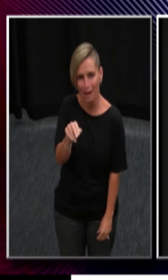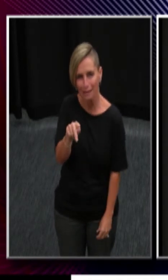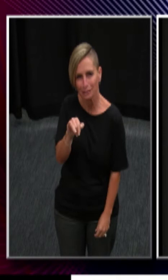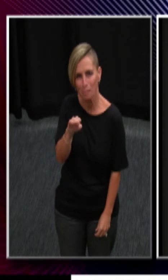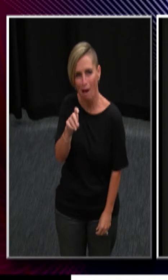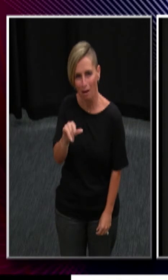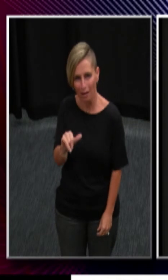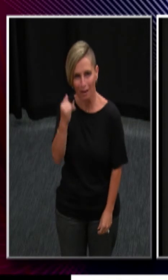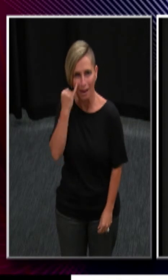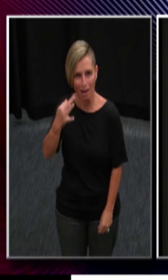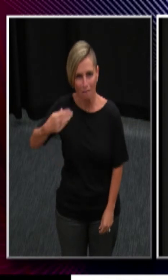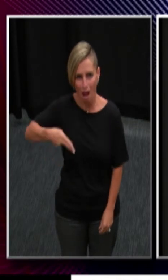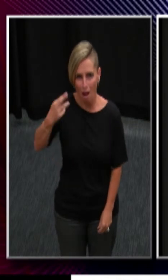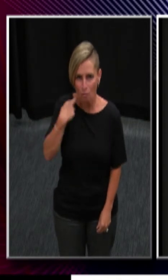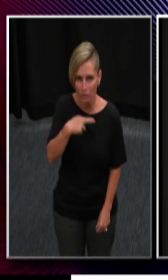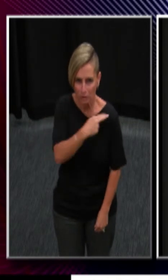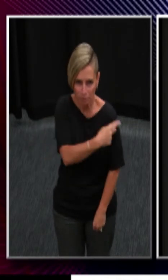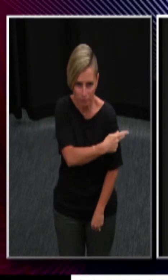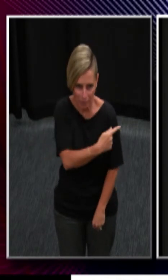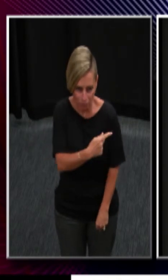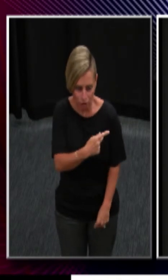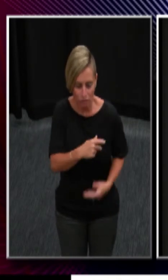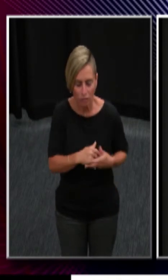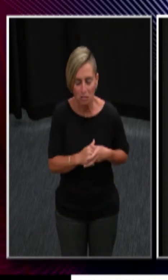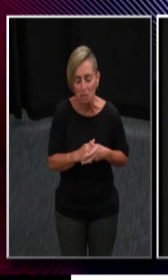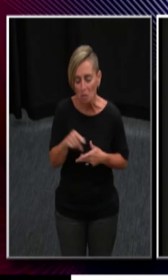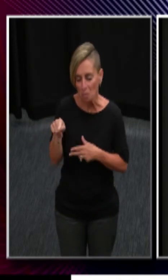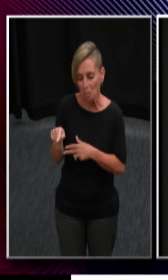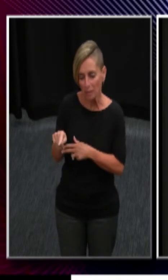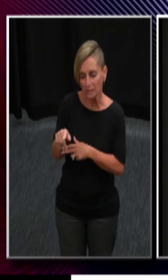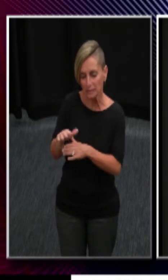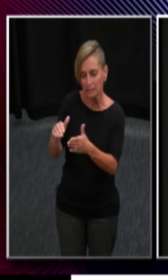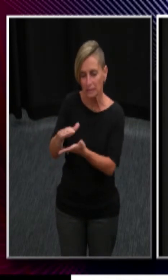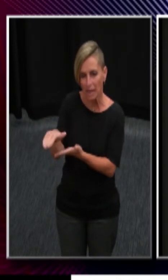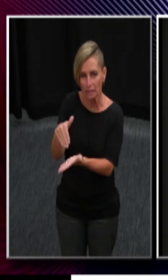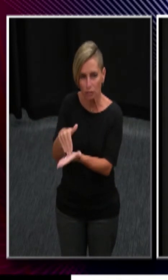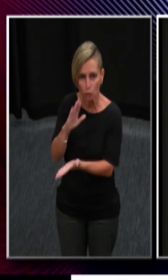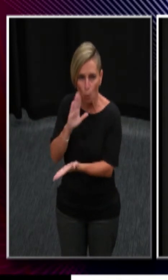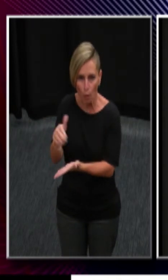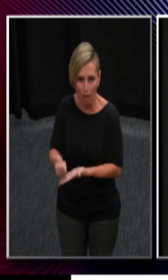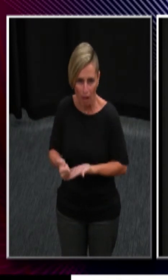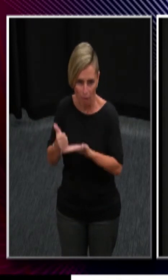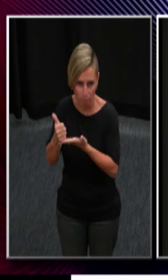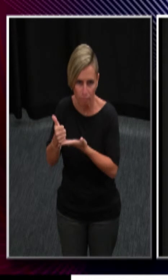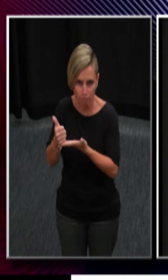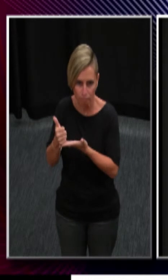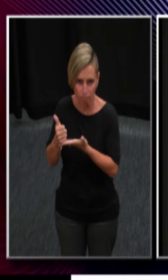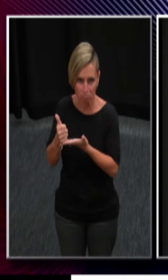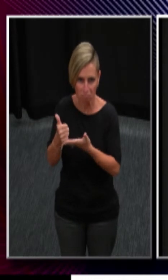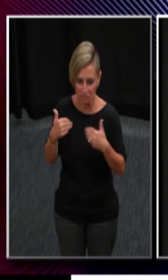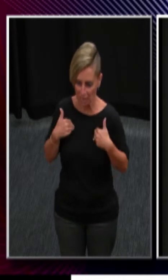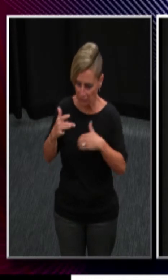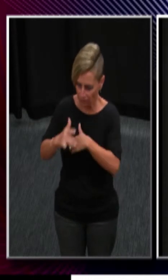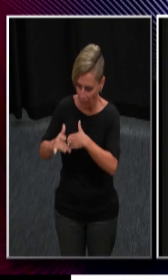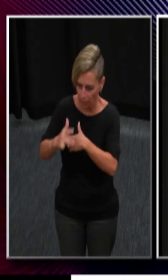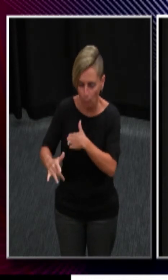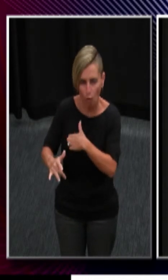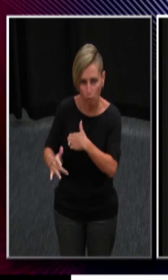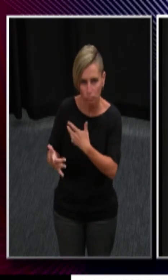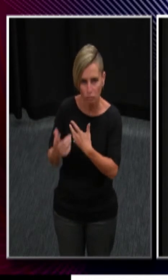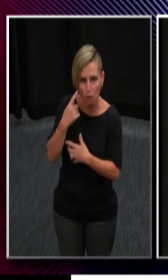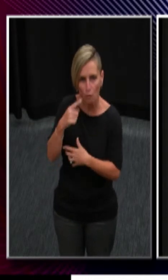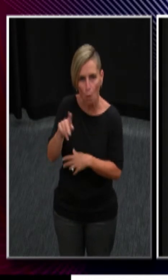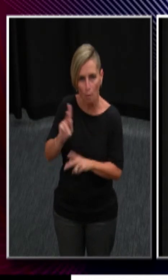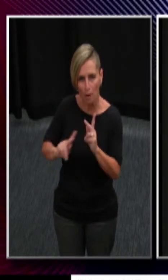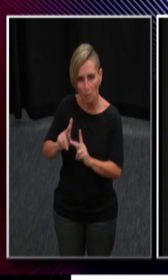high-risk qualification, this absolutely will help. There's a lot of capacity at this location. It is